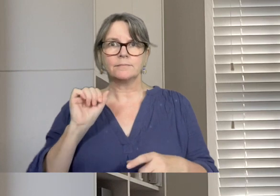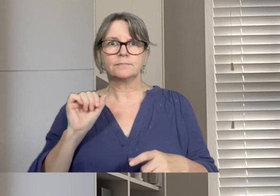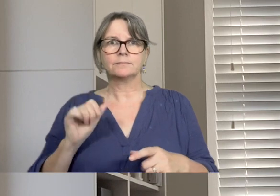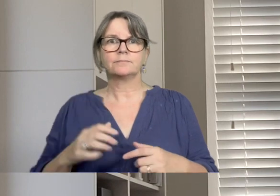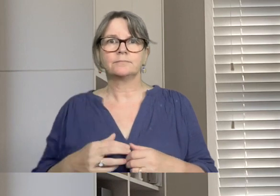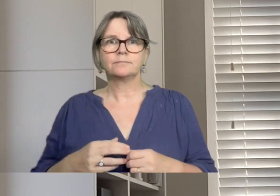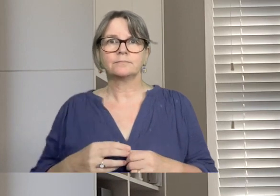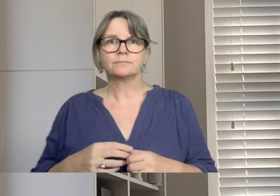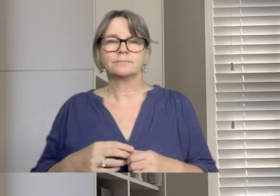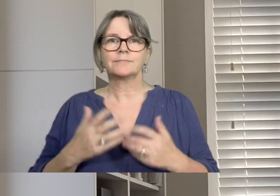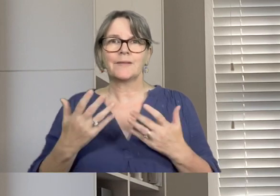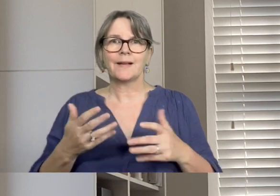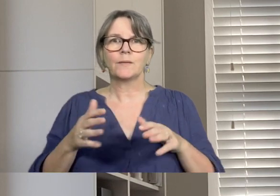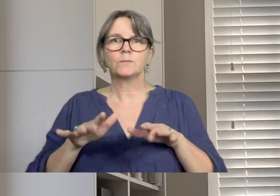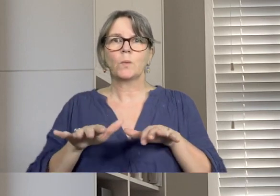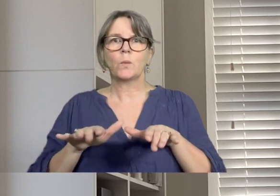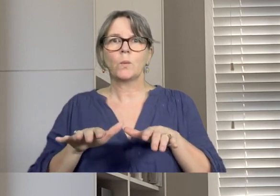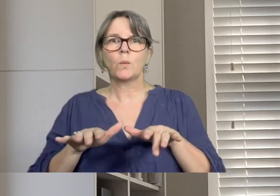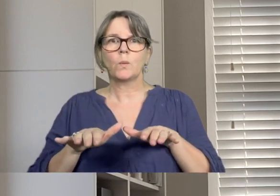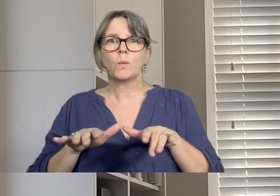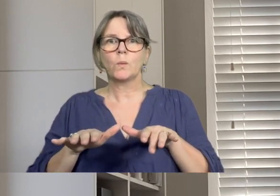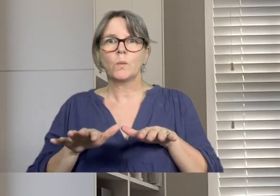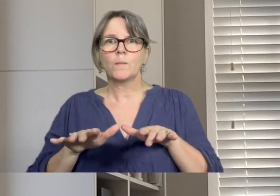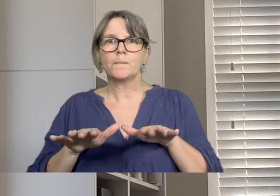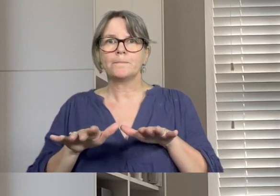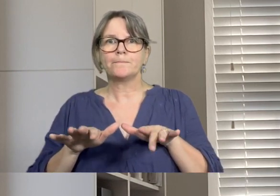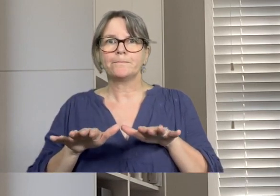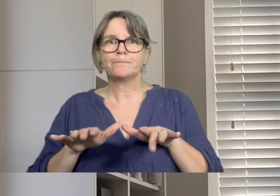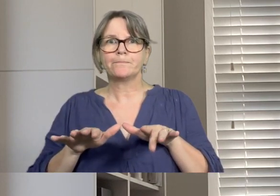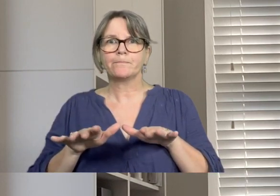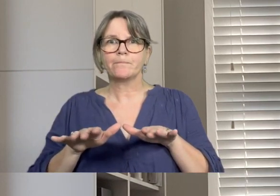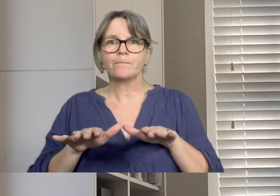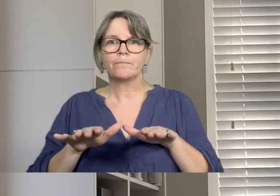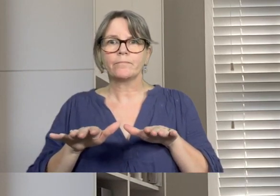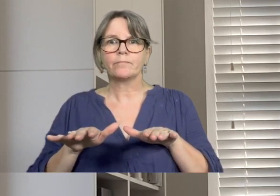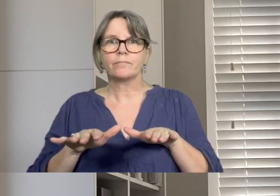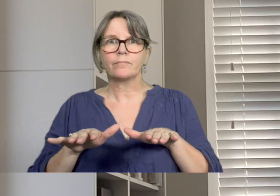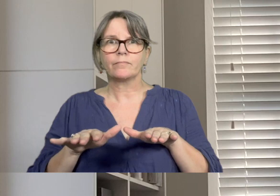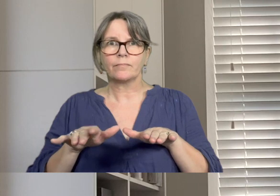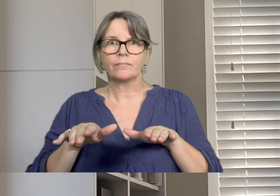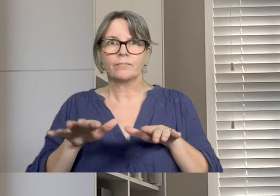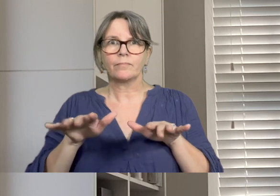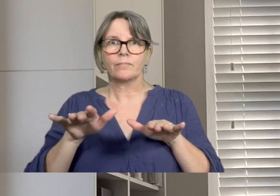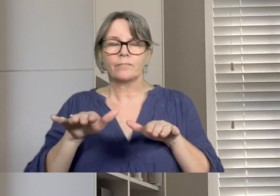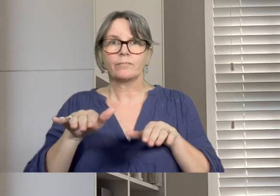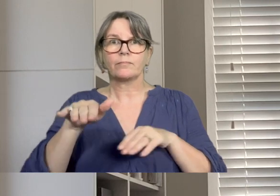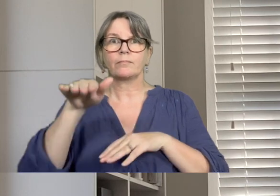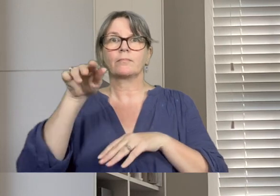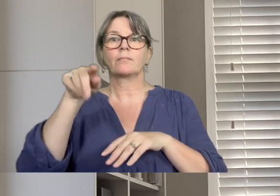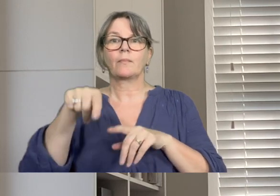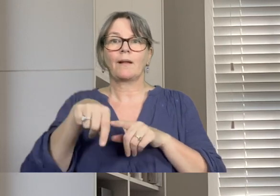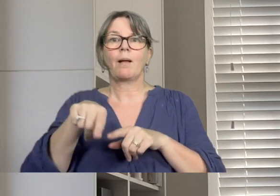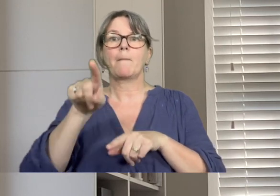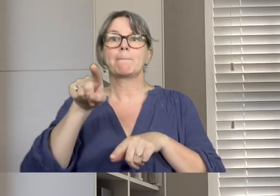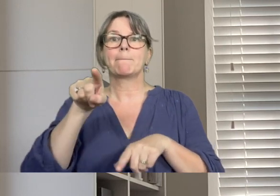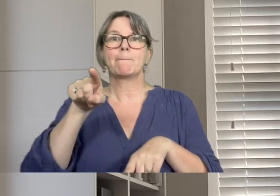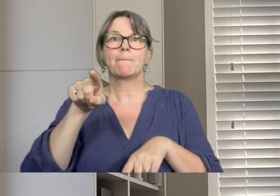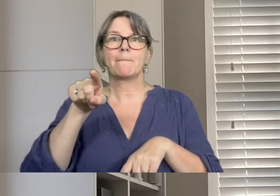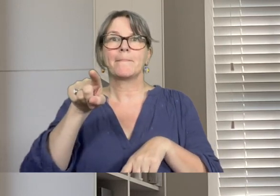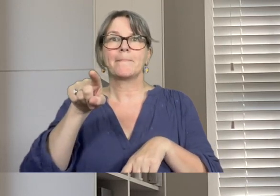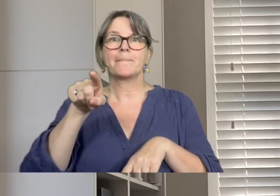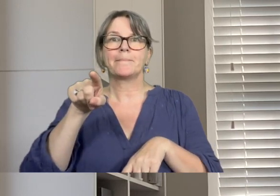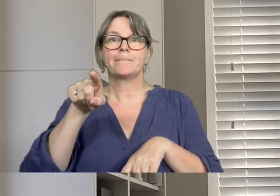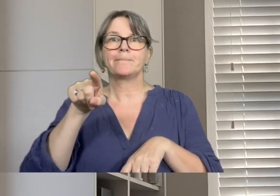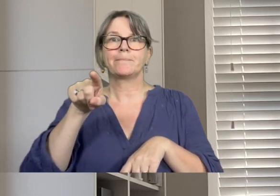down. Nice, we're going to go straight away for toe taps. So we're going to keep this pelvis in neutral, don't let it move, but we're going to reach one leg up